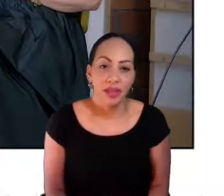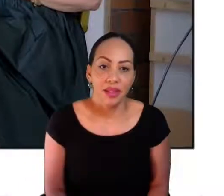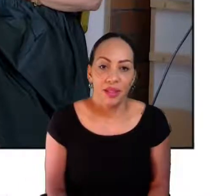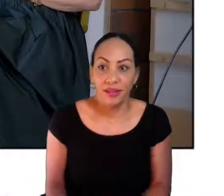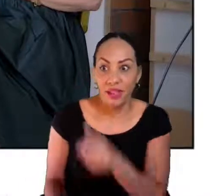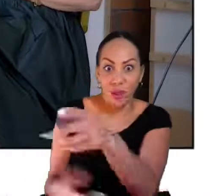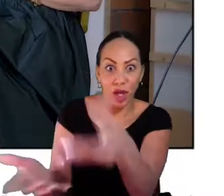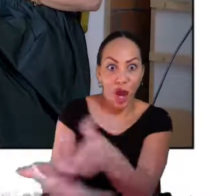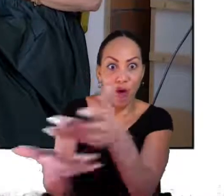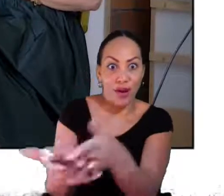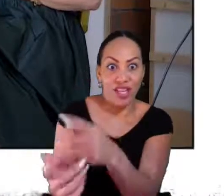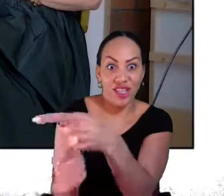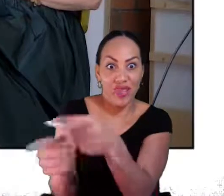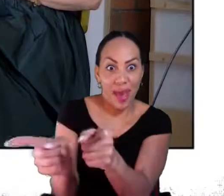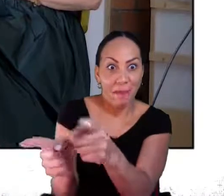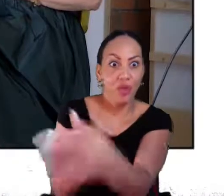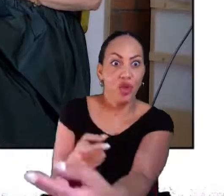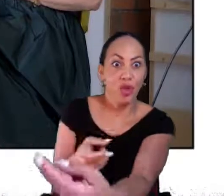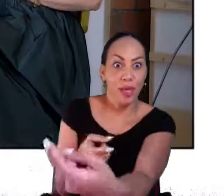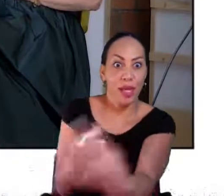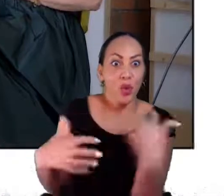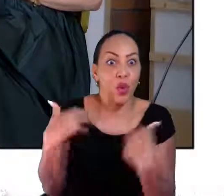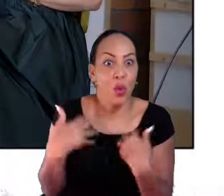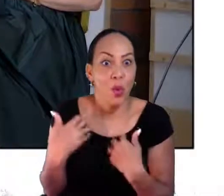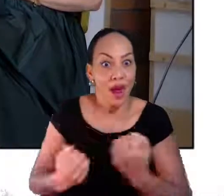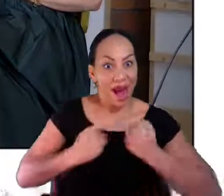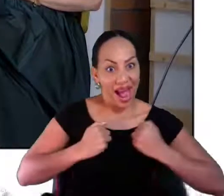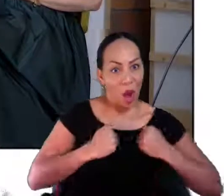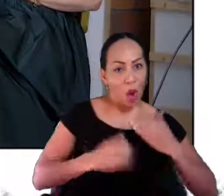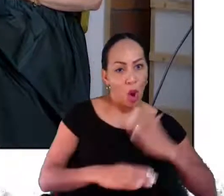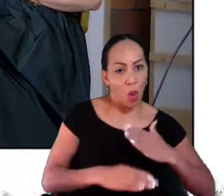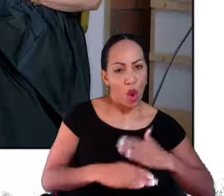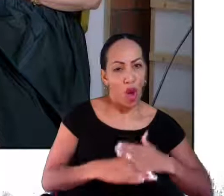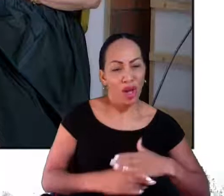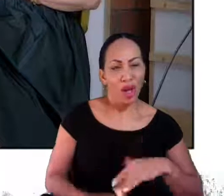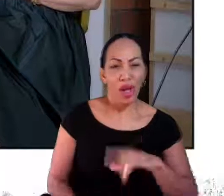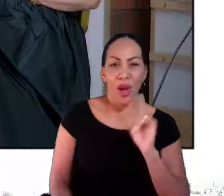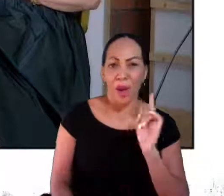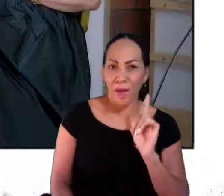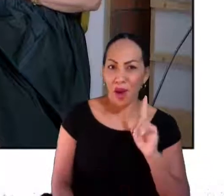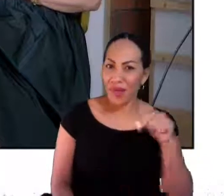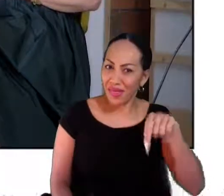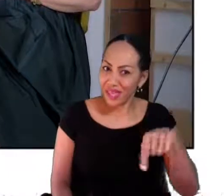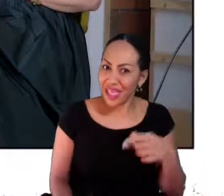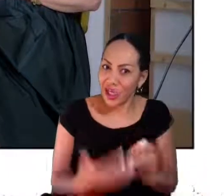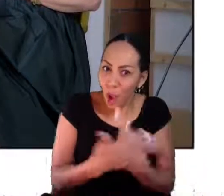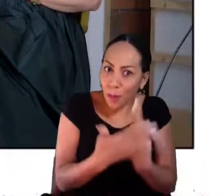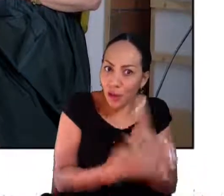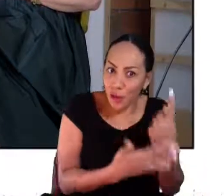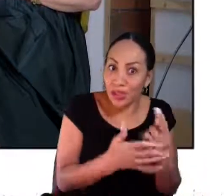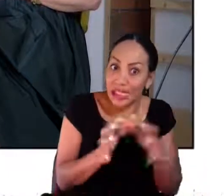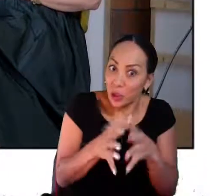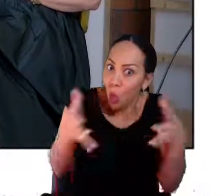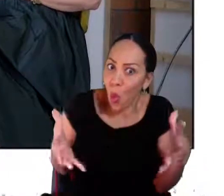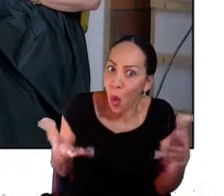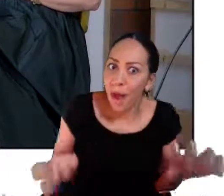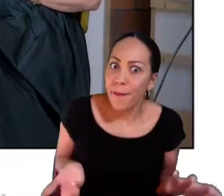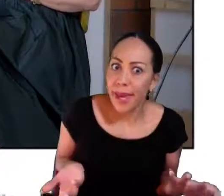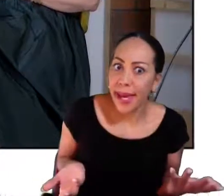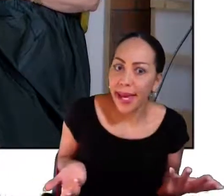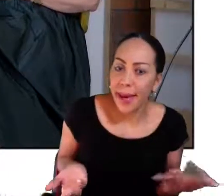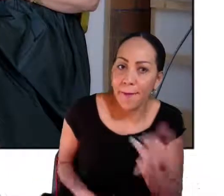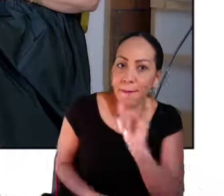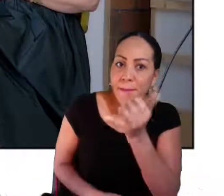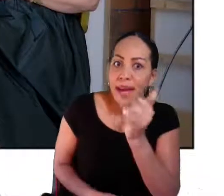the opportunities that we developed and the opportunities that were available were pretty big opportunities. To my mind, could be quite intimidating opportunities. We're